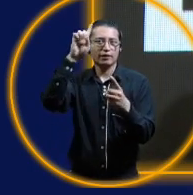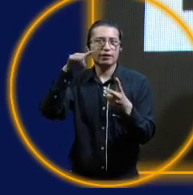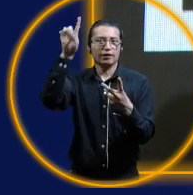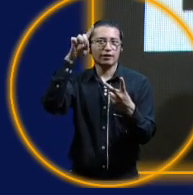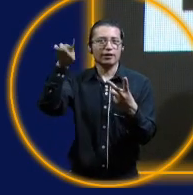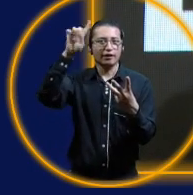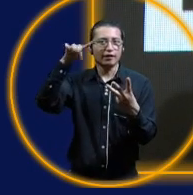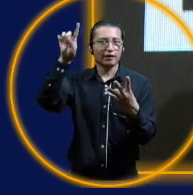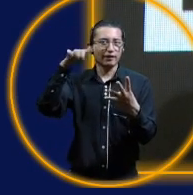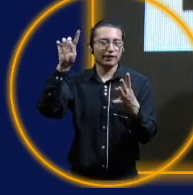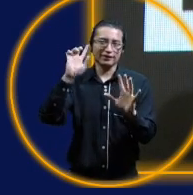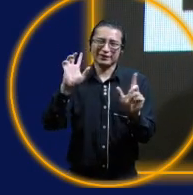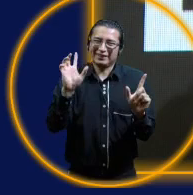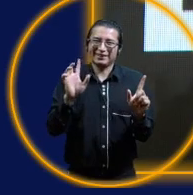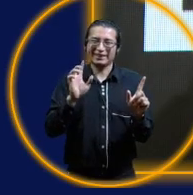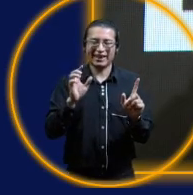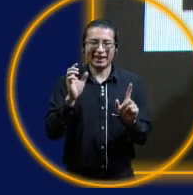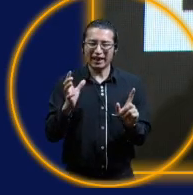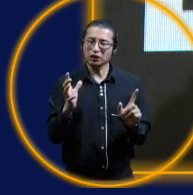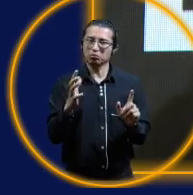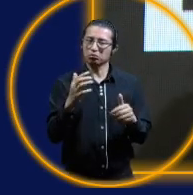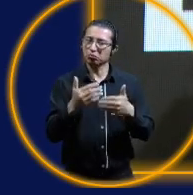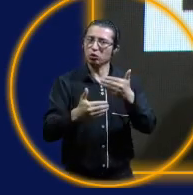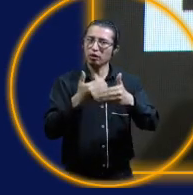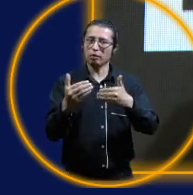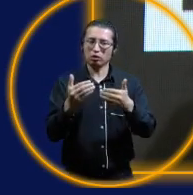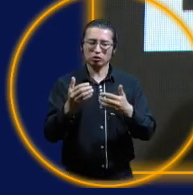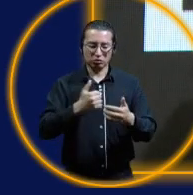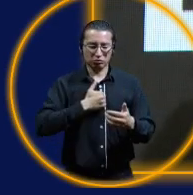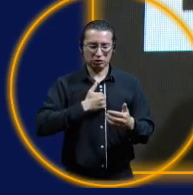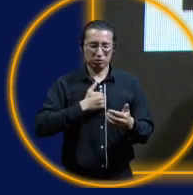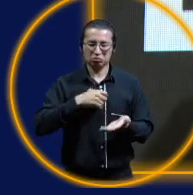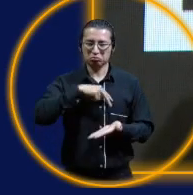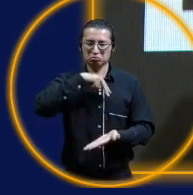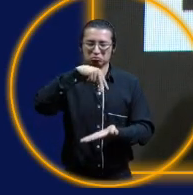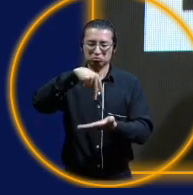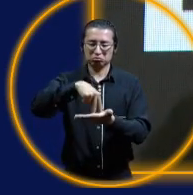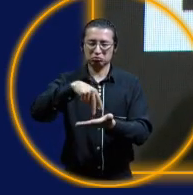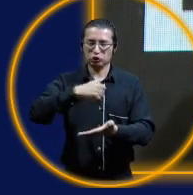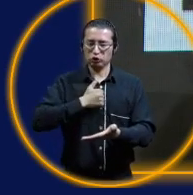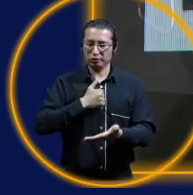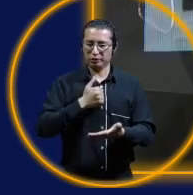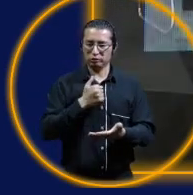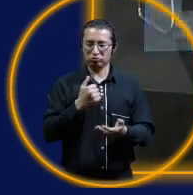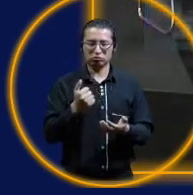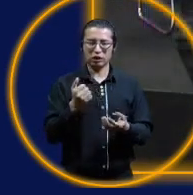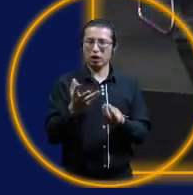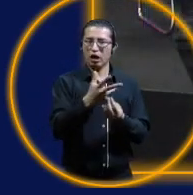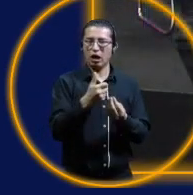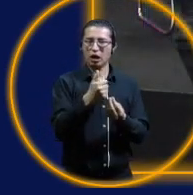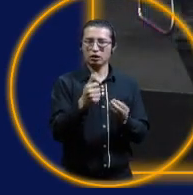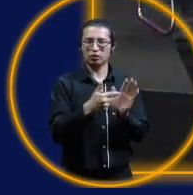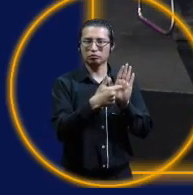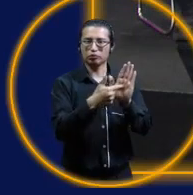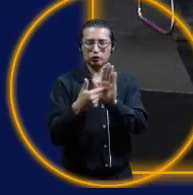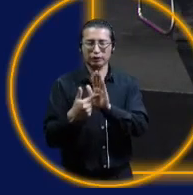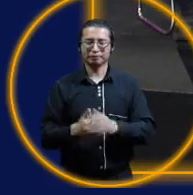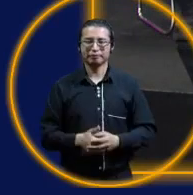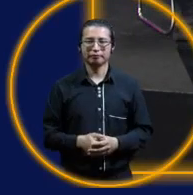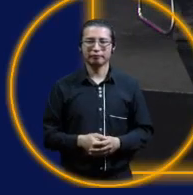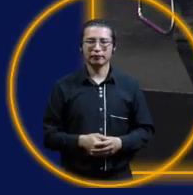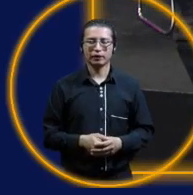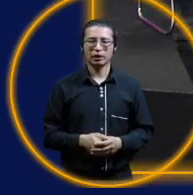So instead, you let the artist do its thing, and the reporter just tells what you're doing. Very cool. ¿Tenemos otra pregunta?